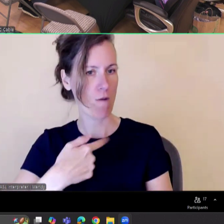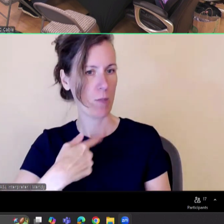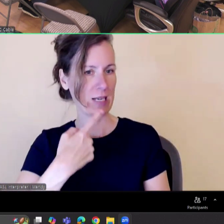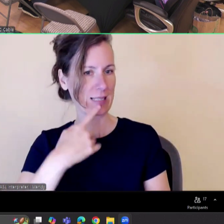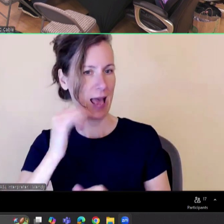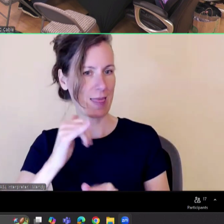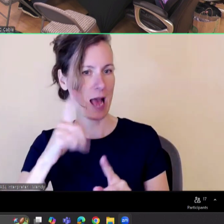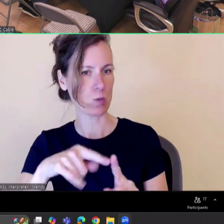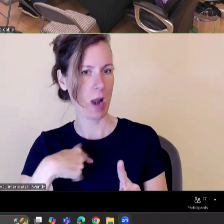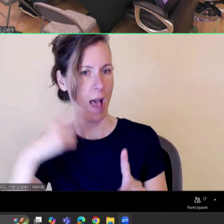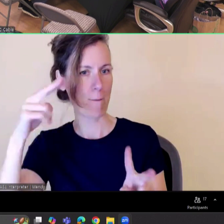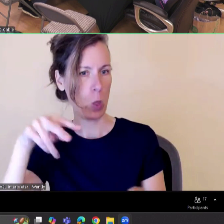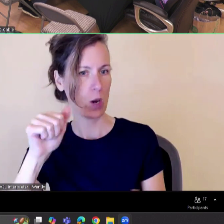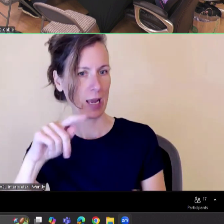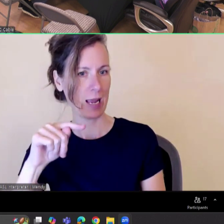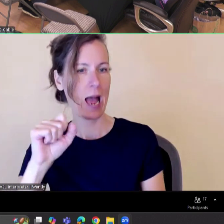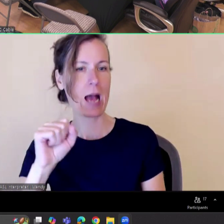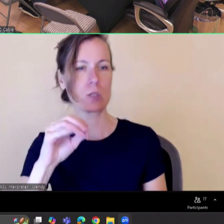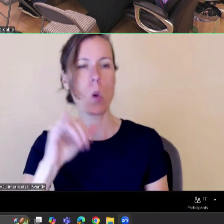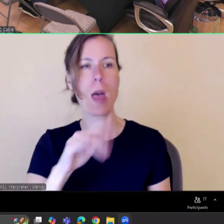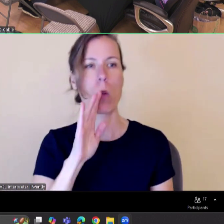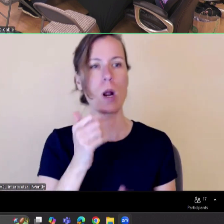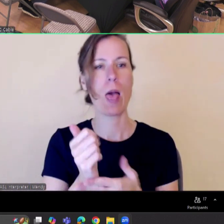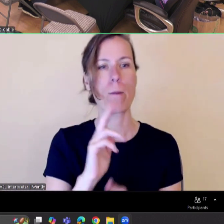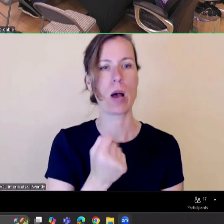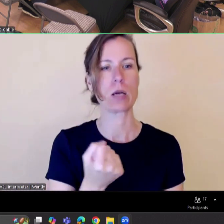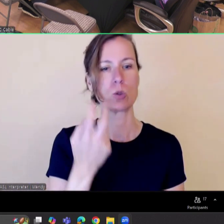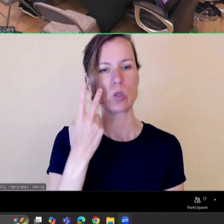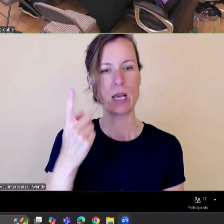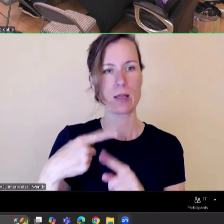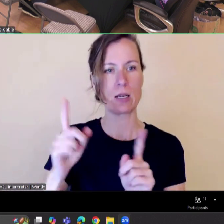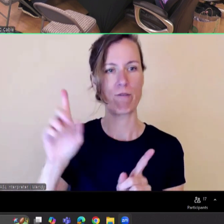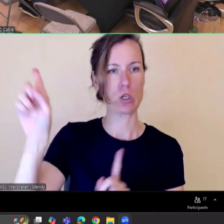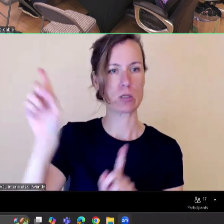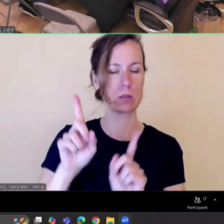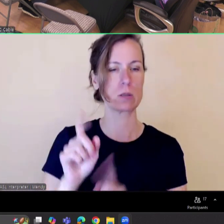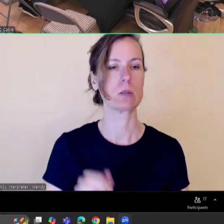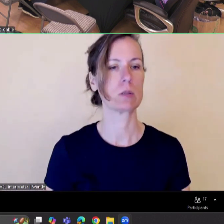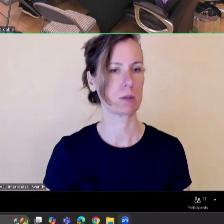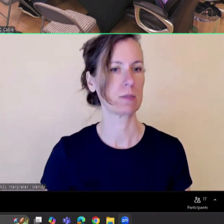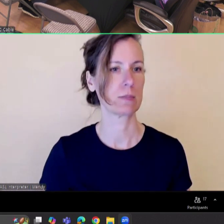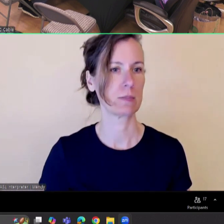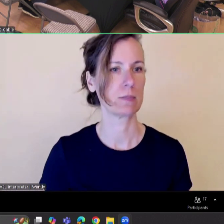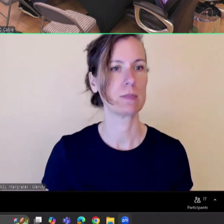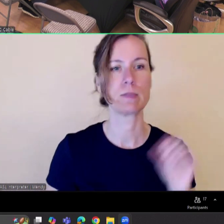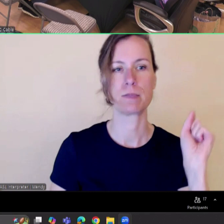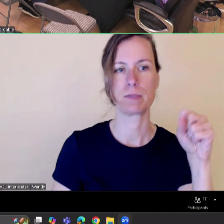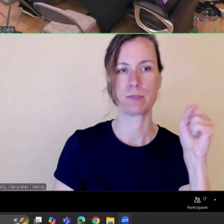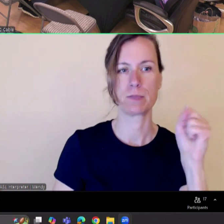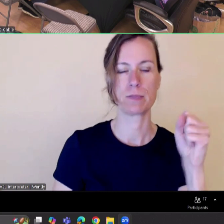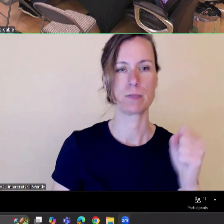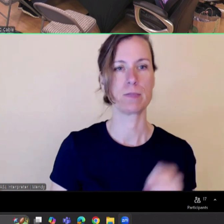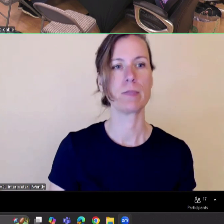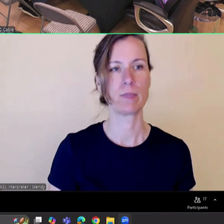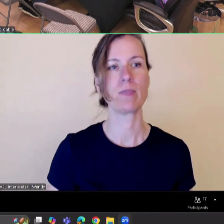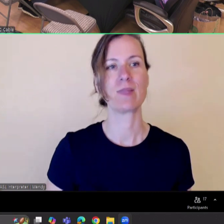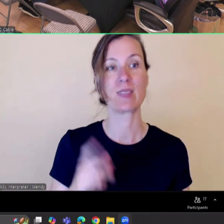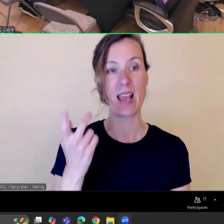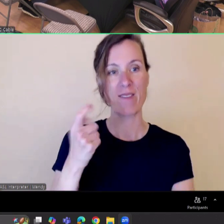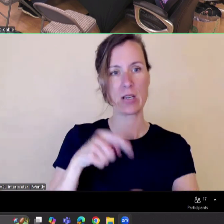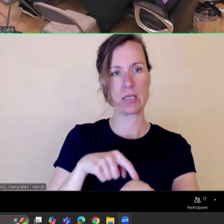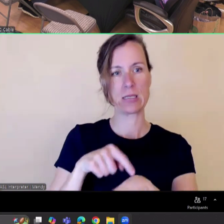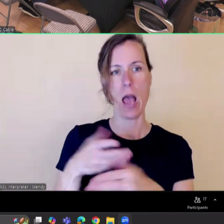think that would help us. Sure. To be able to see what it actually looks like. Yeah, absolutely. Absolutely. And, you know, and if time allows in the future,